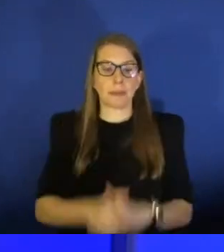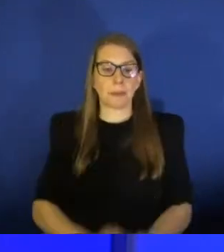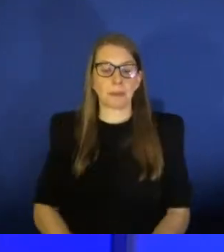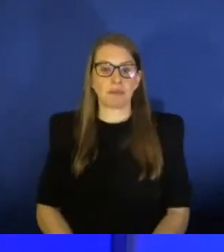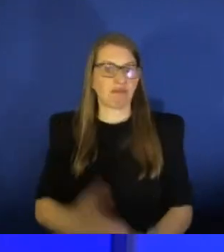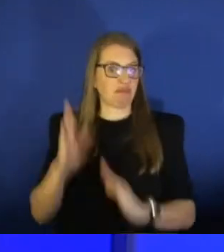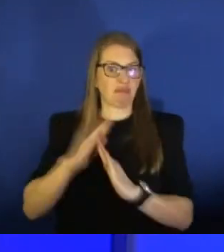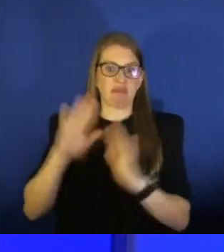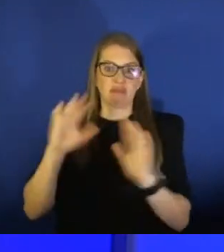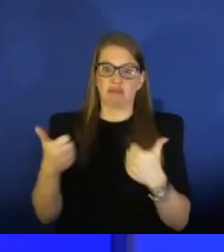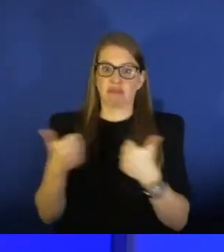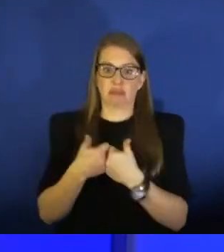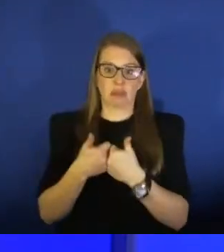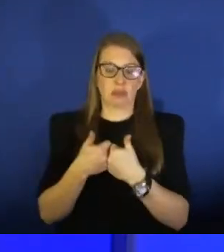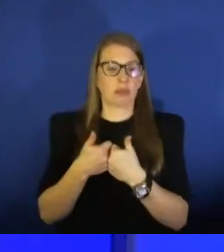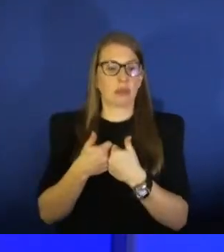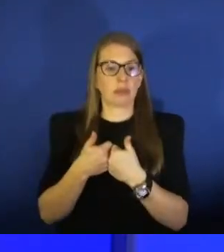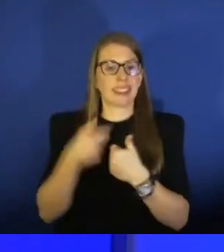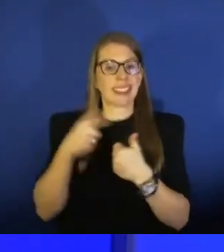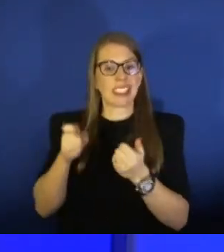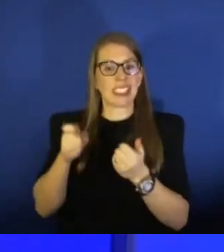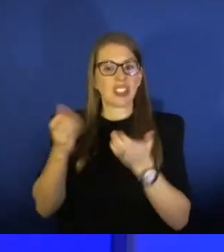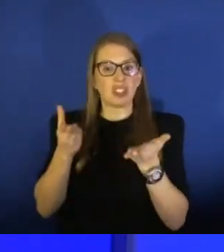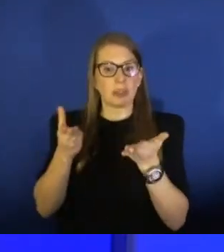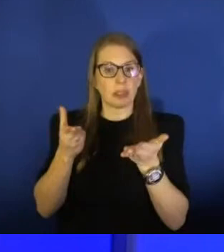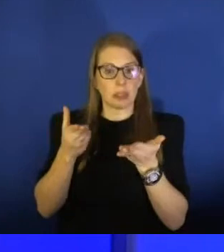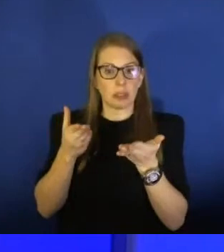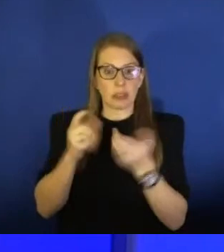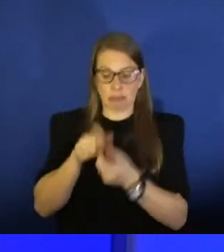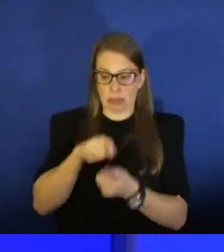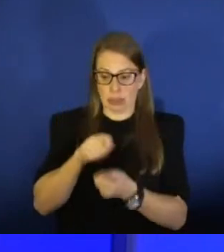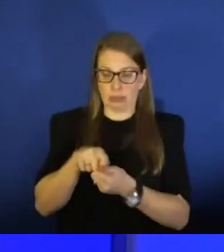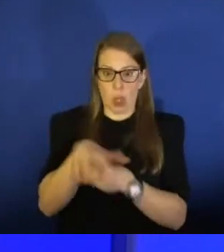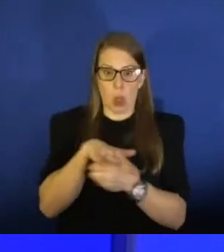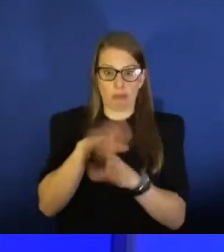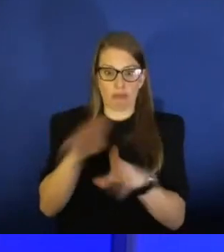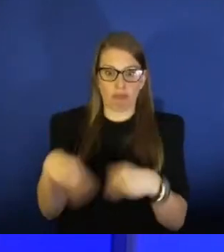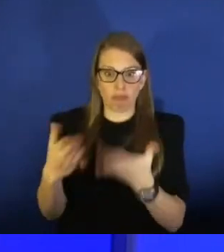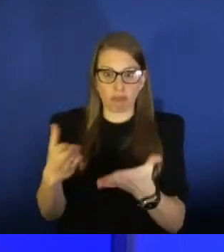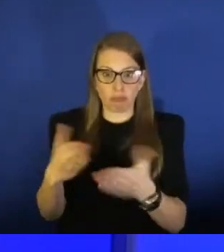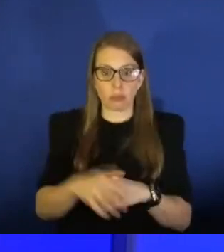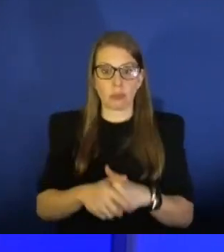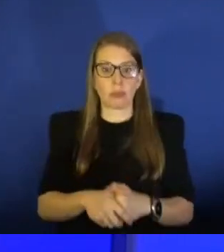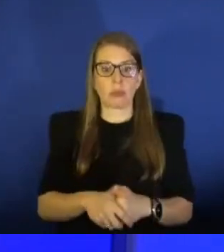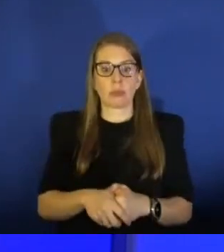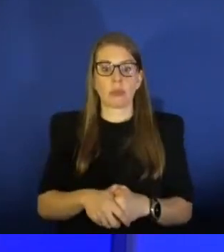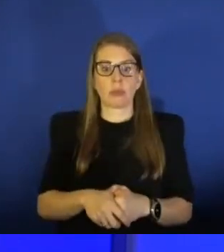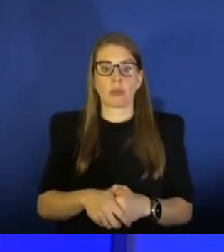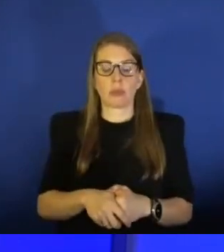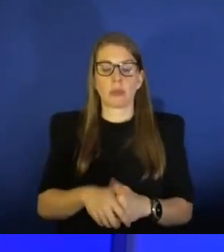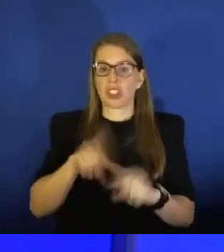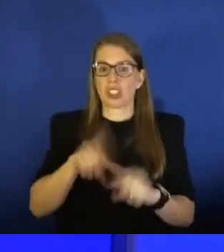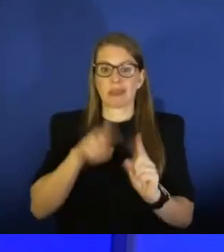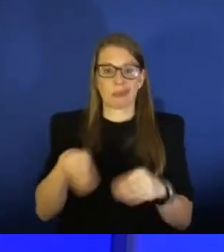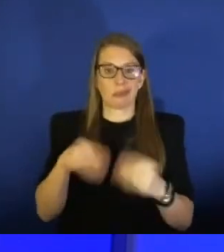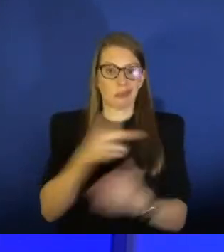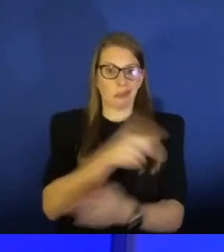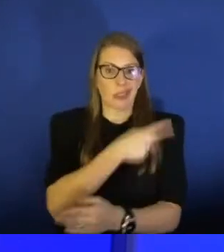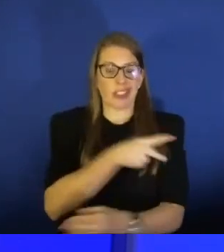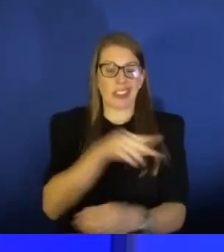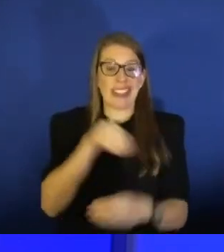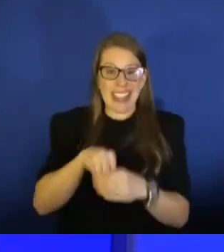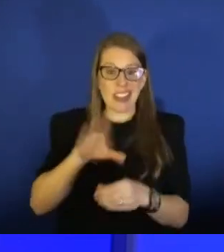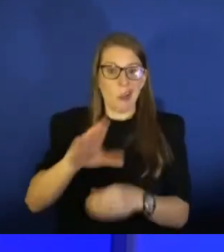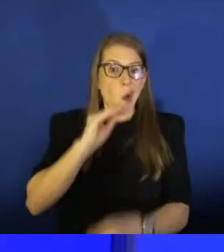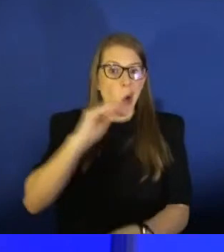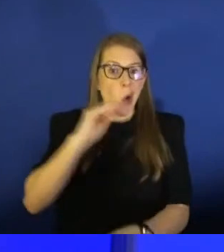the services delivered in a particular location. You certainly couldn't give it to the patient in their own home and be qualified